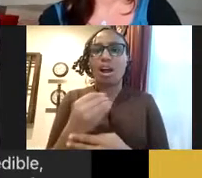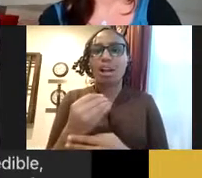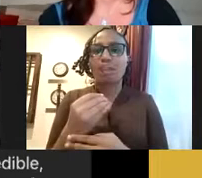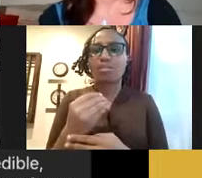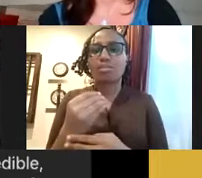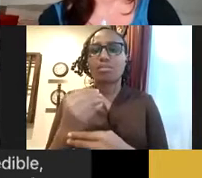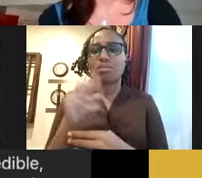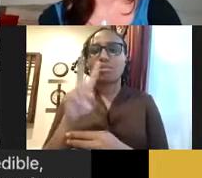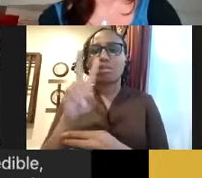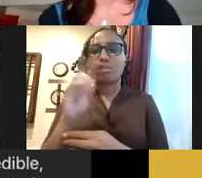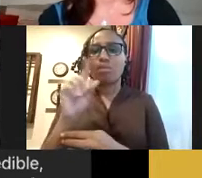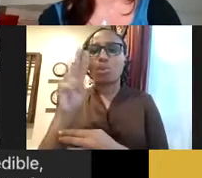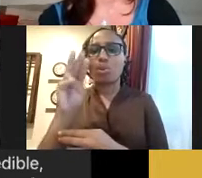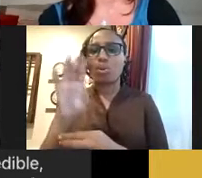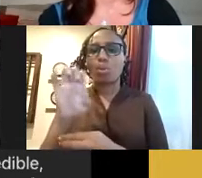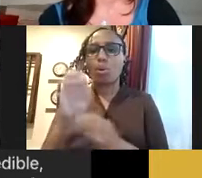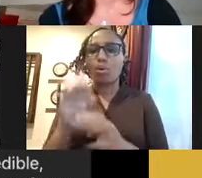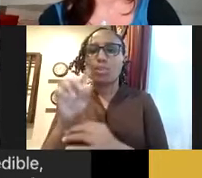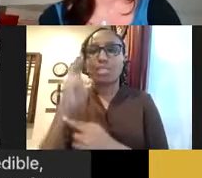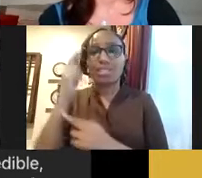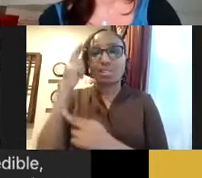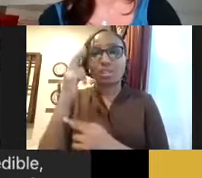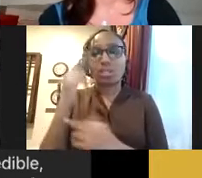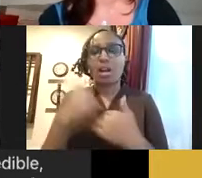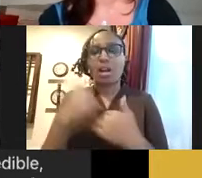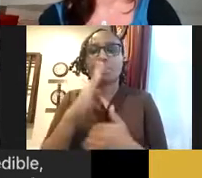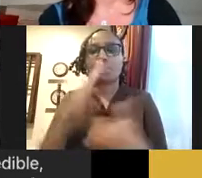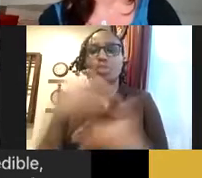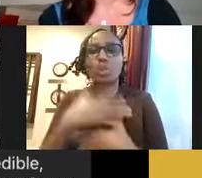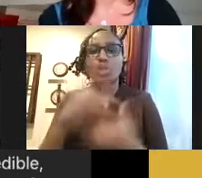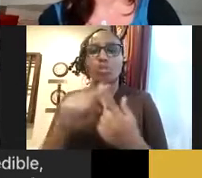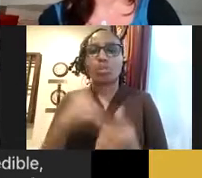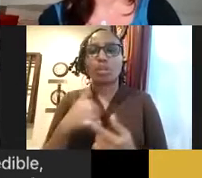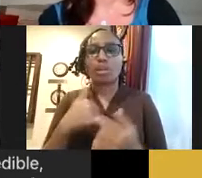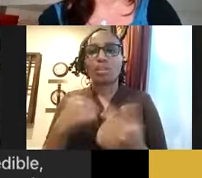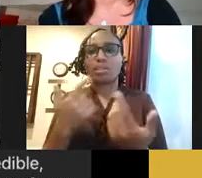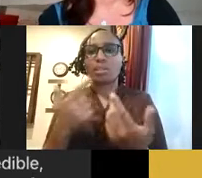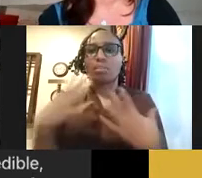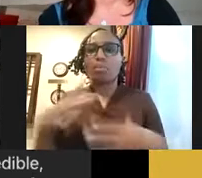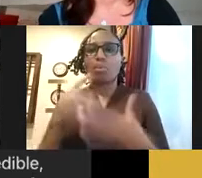this resonance is what's been completely shocking to me. I've had people write to me,